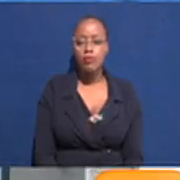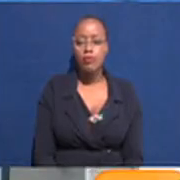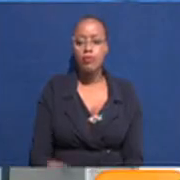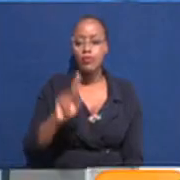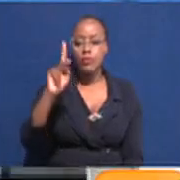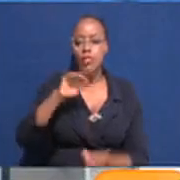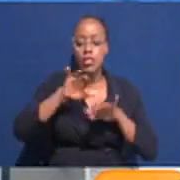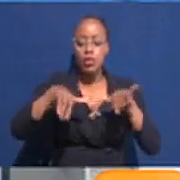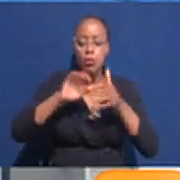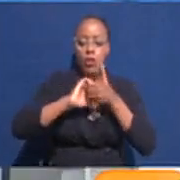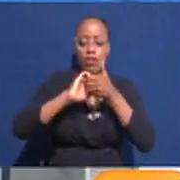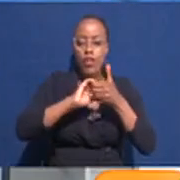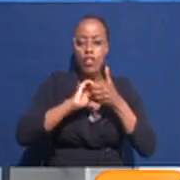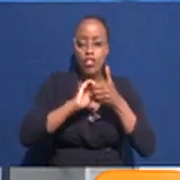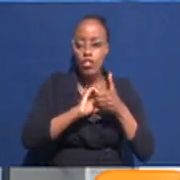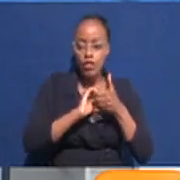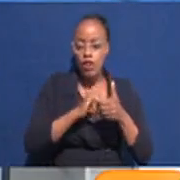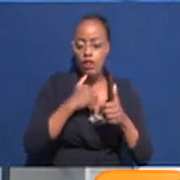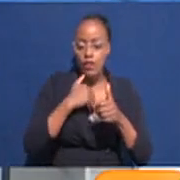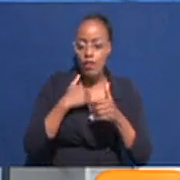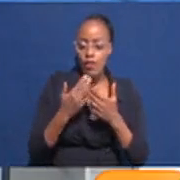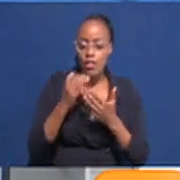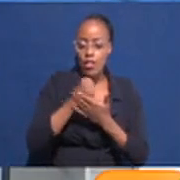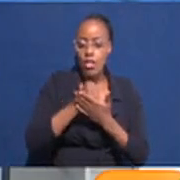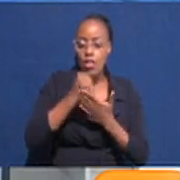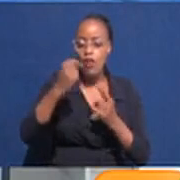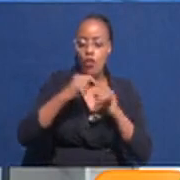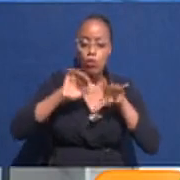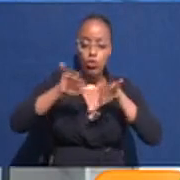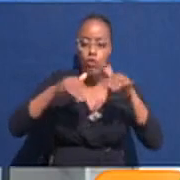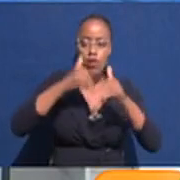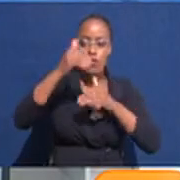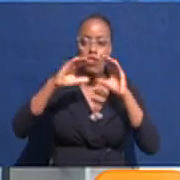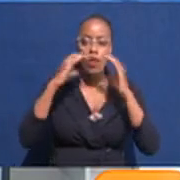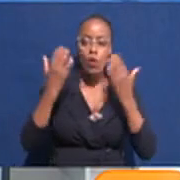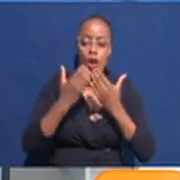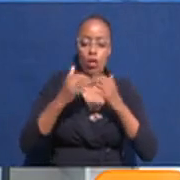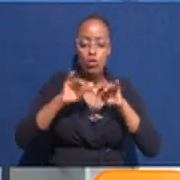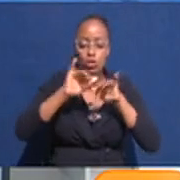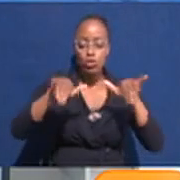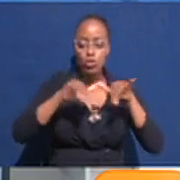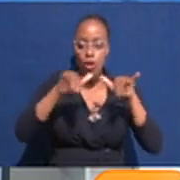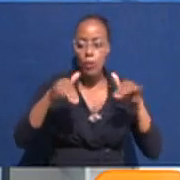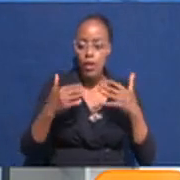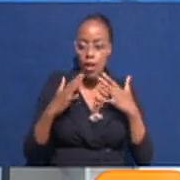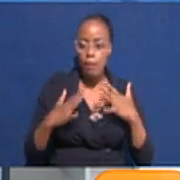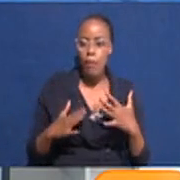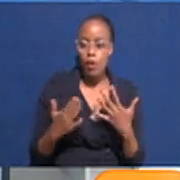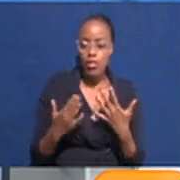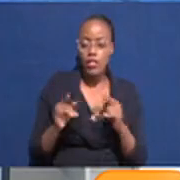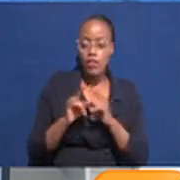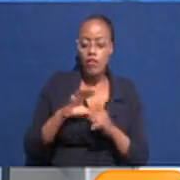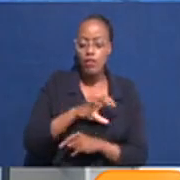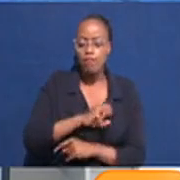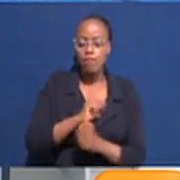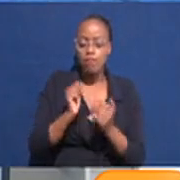The Kenya Swimming Federation is staring at expulsion from swimming after the World Swimming Governing Body, World Aquatics, ran out of